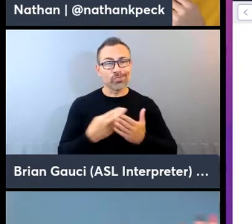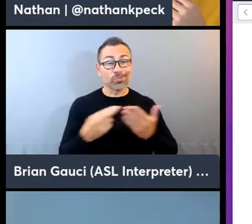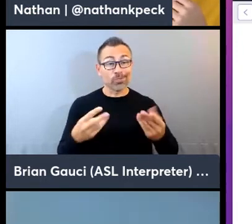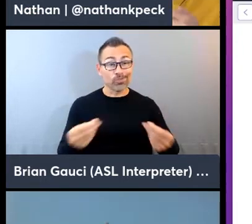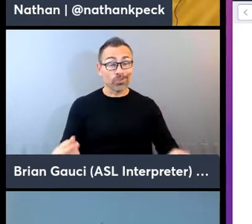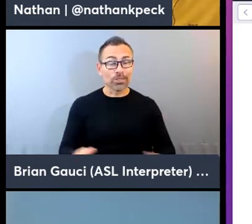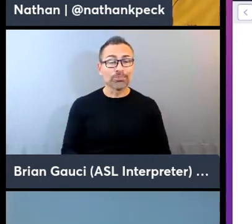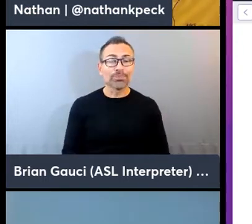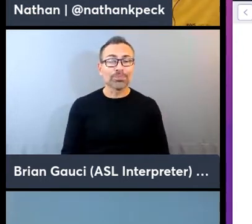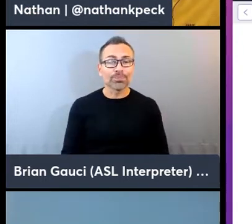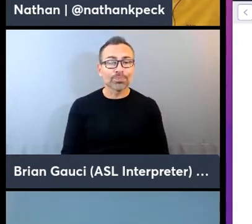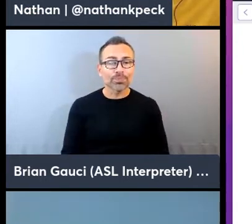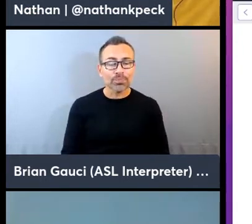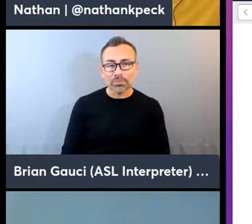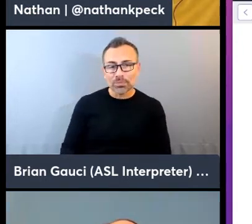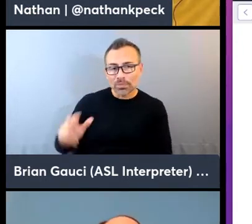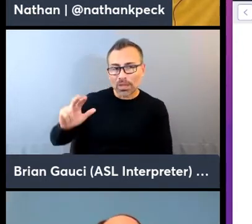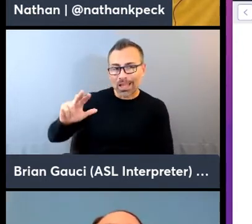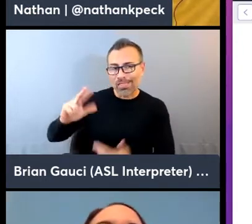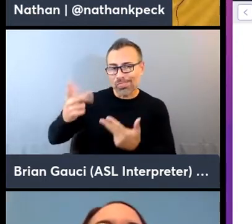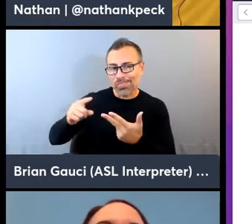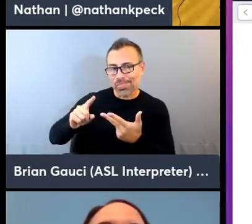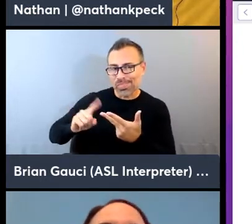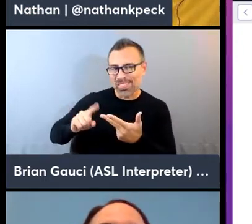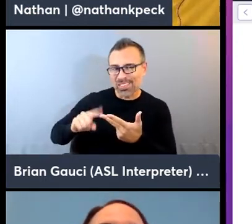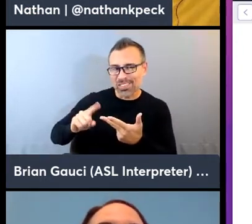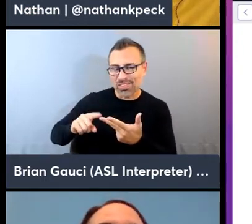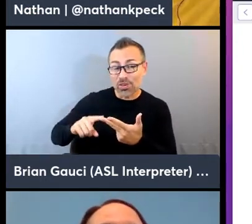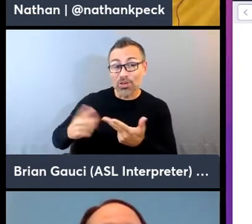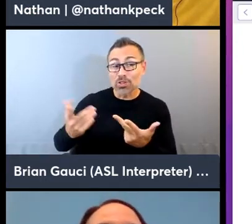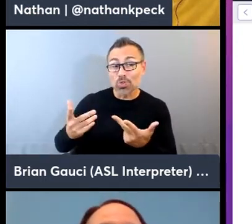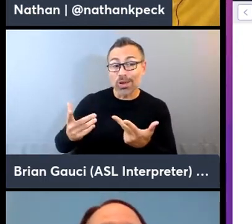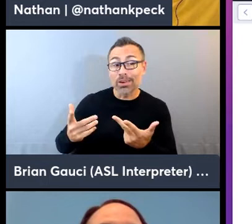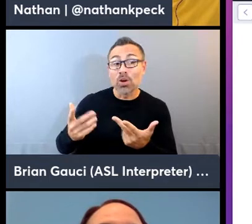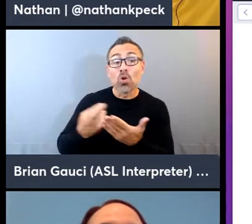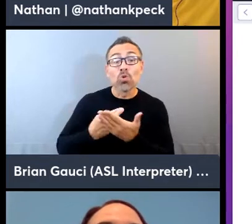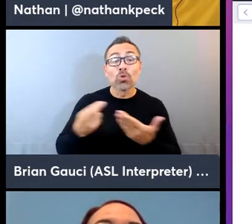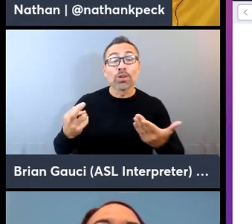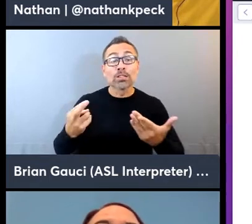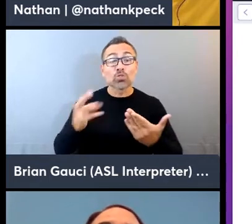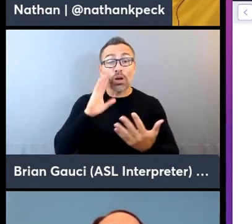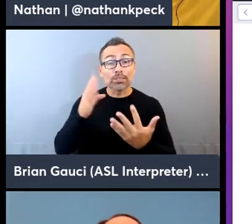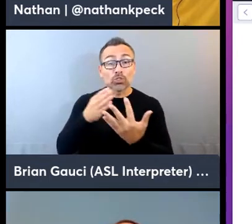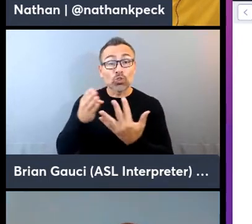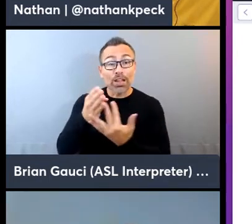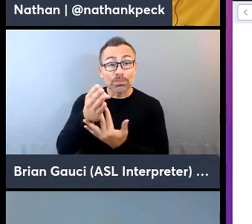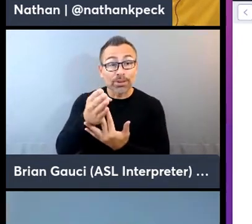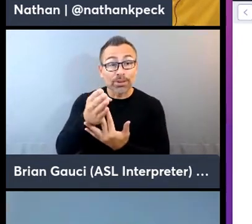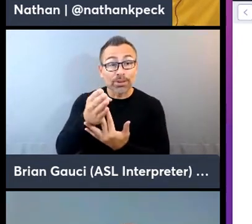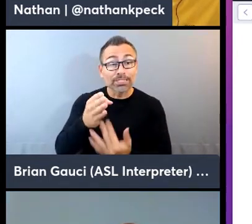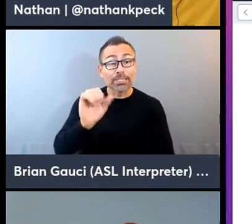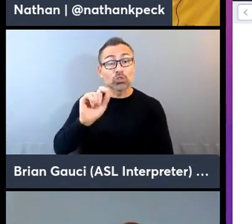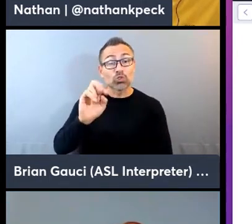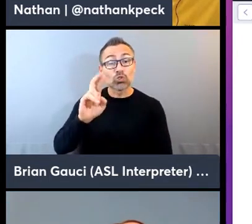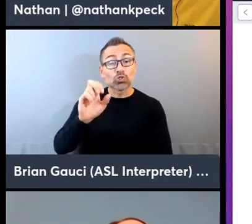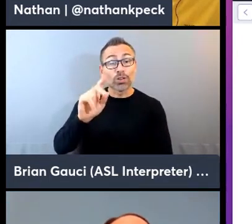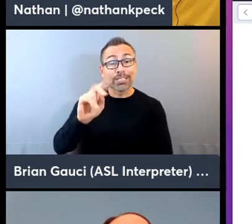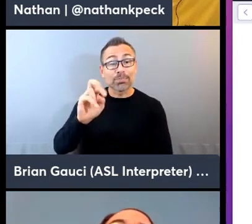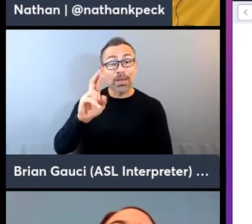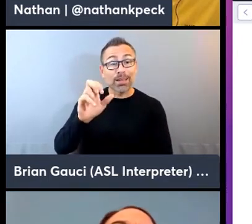resolved. So that third use case that we didn't talk about is resource transparency, right? So what we do is on an